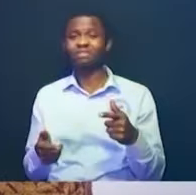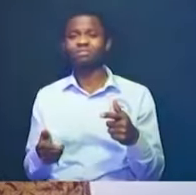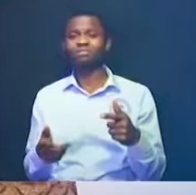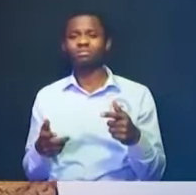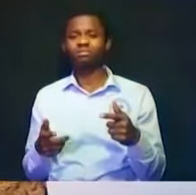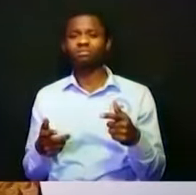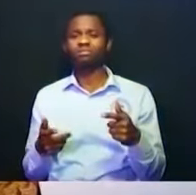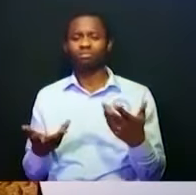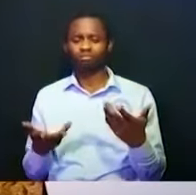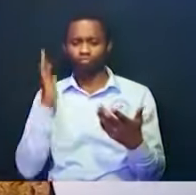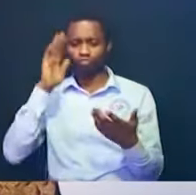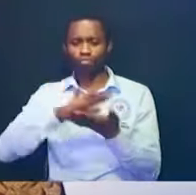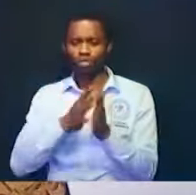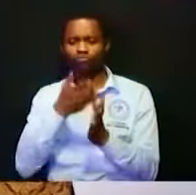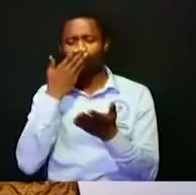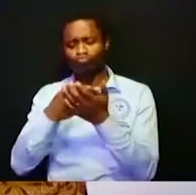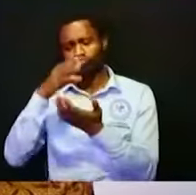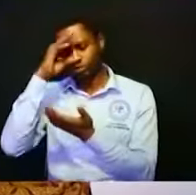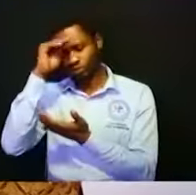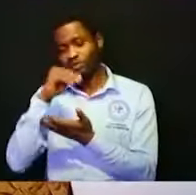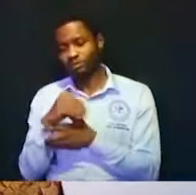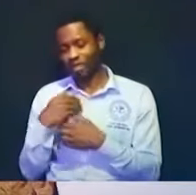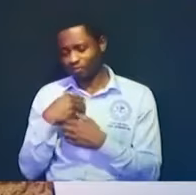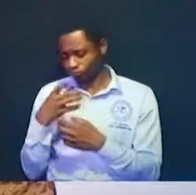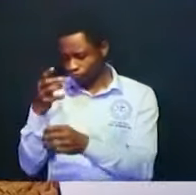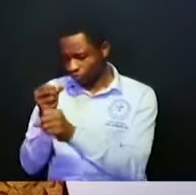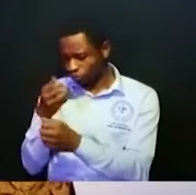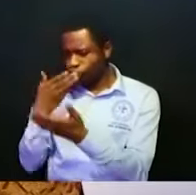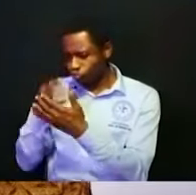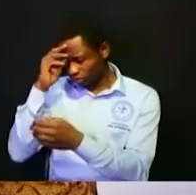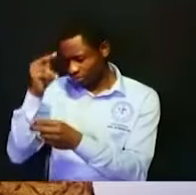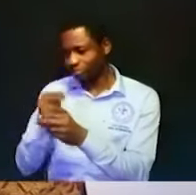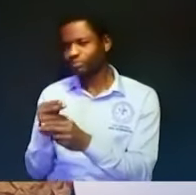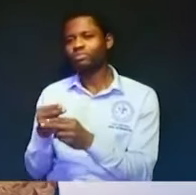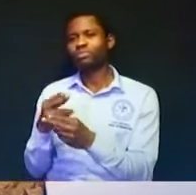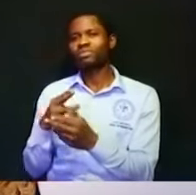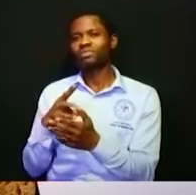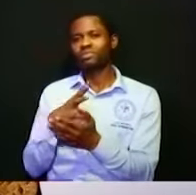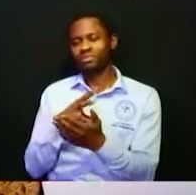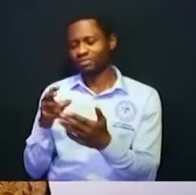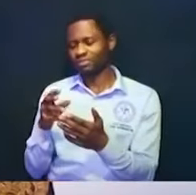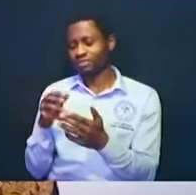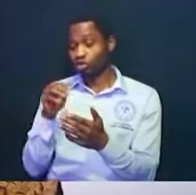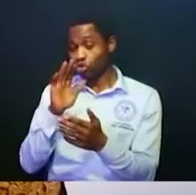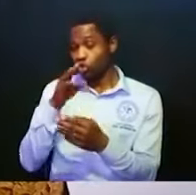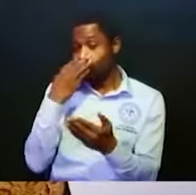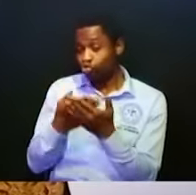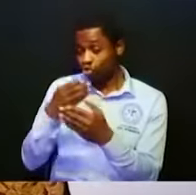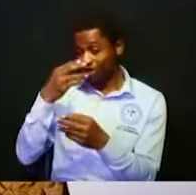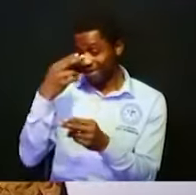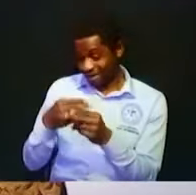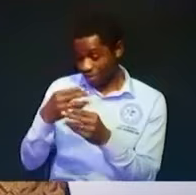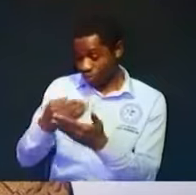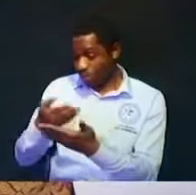so a. You'll be a good man. Obeye ni papa. You have a good name. Obenya din pa. And it will buy you some favors. Na